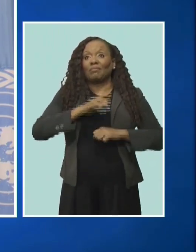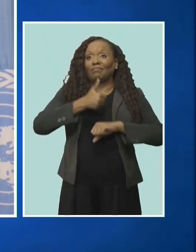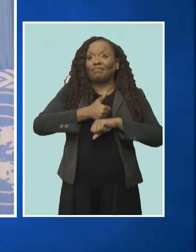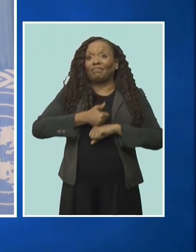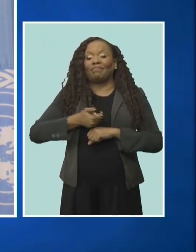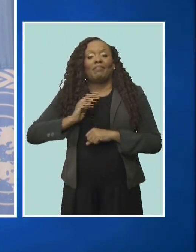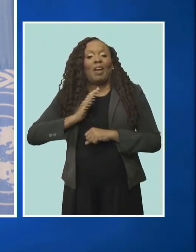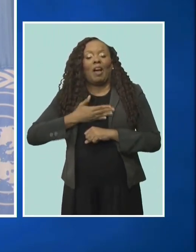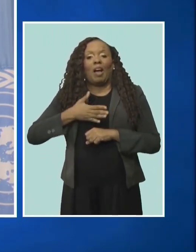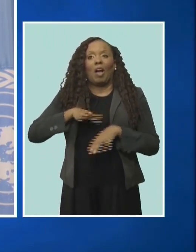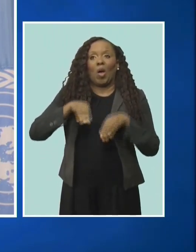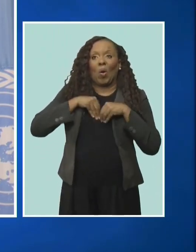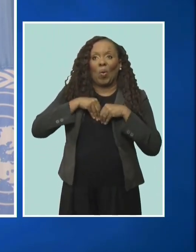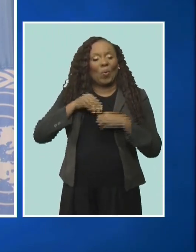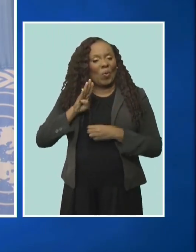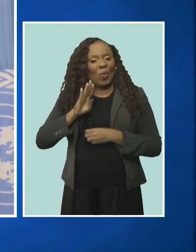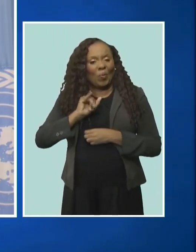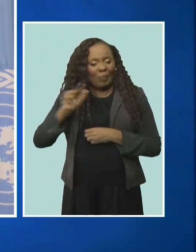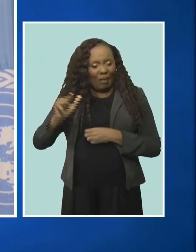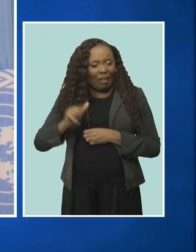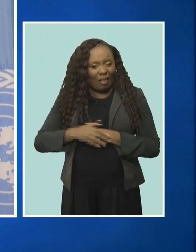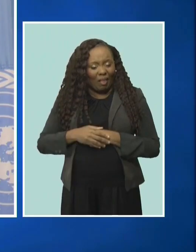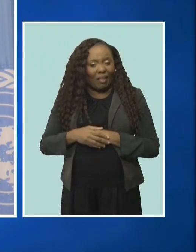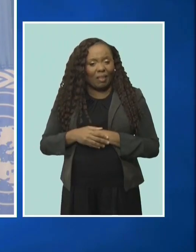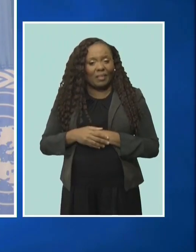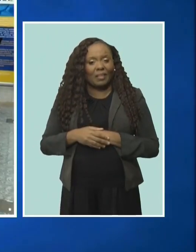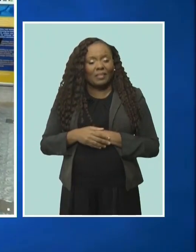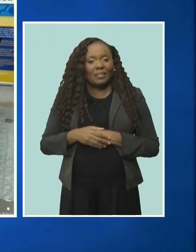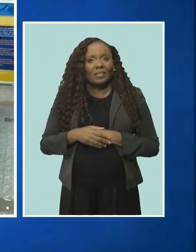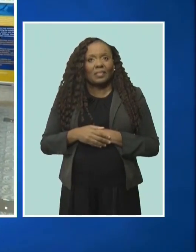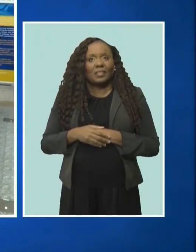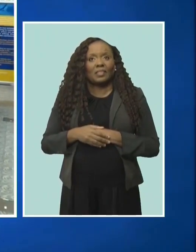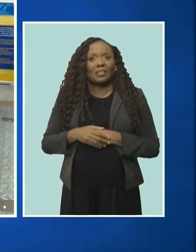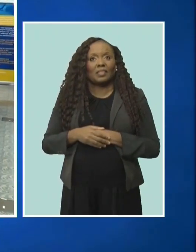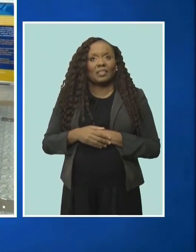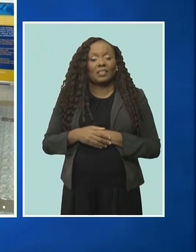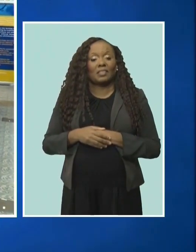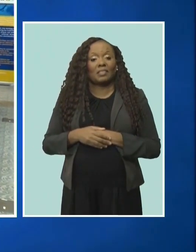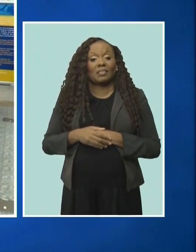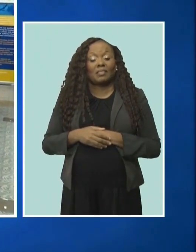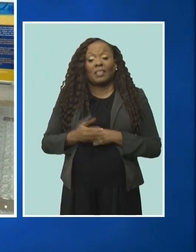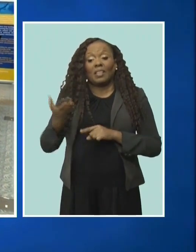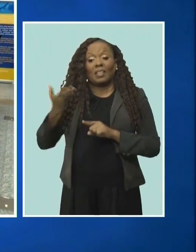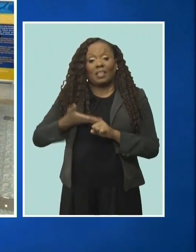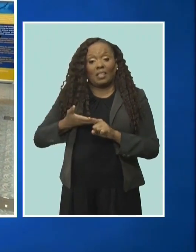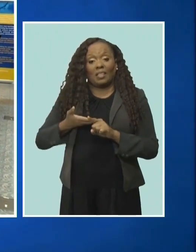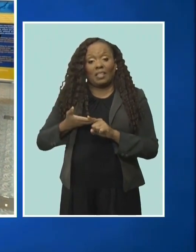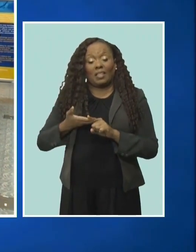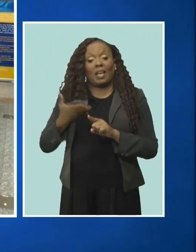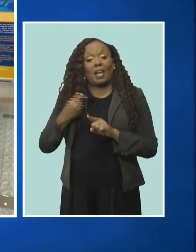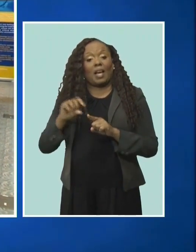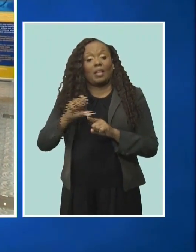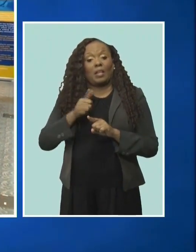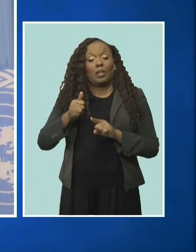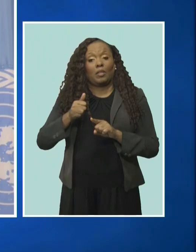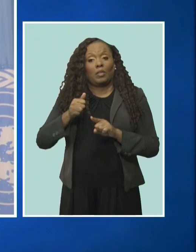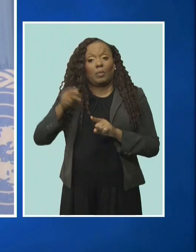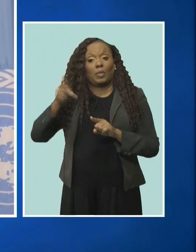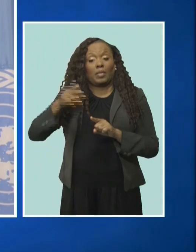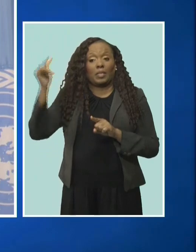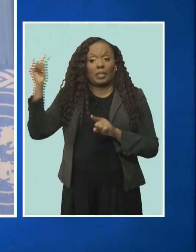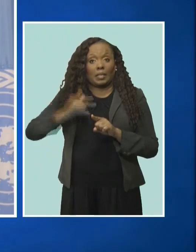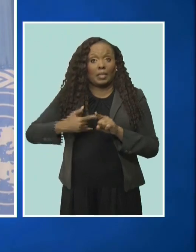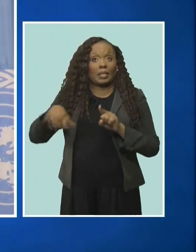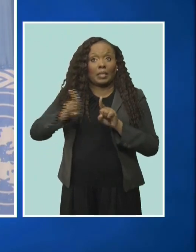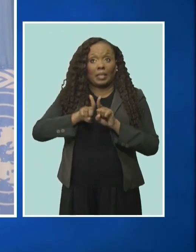plea negotiations bill. And she brought with her a colleague, and they went through a number of scenarios. Can